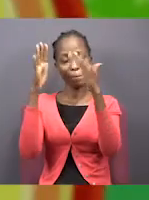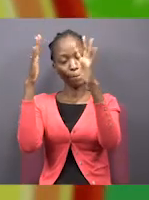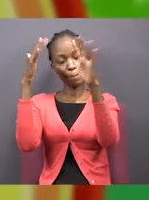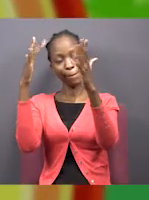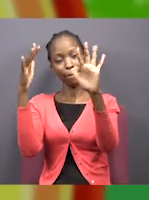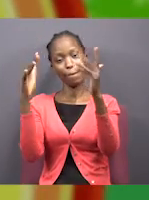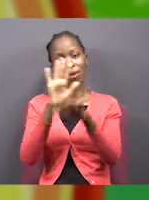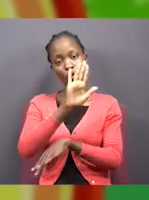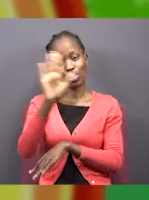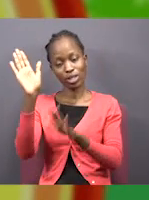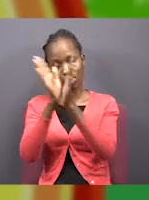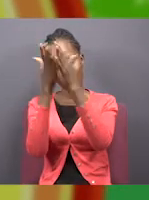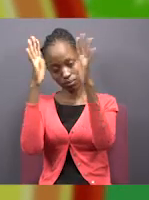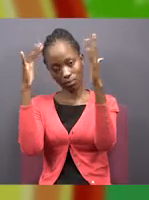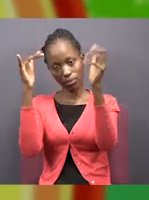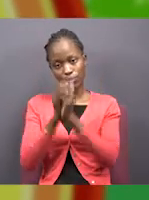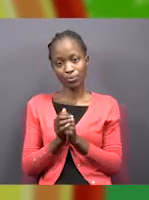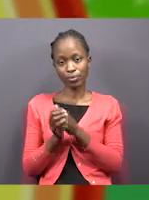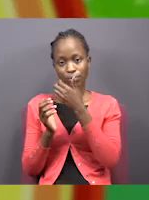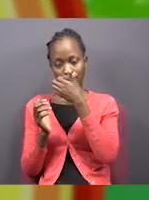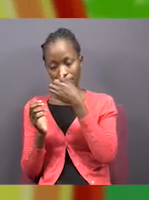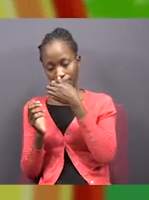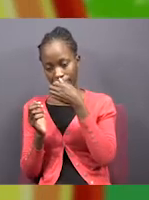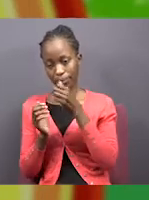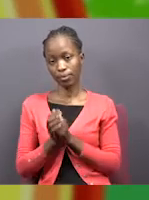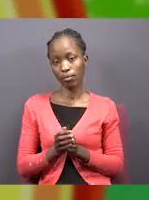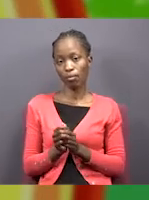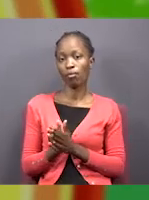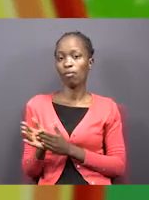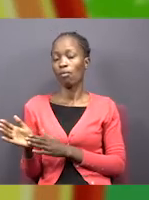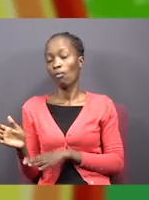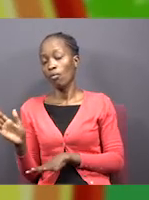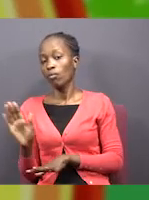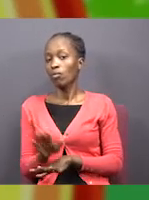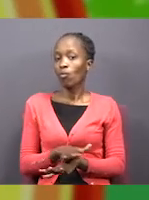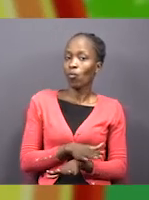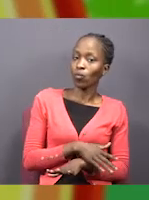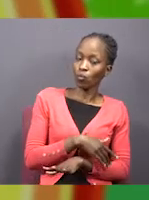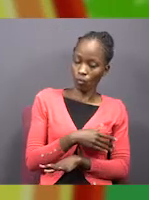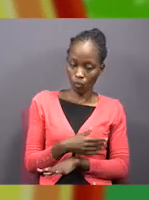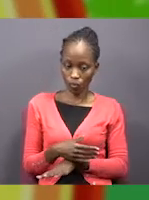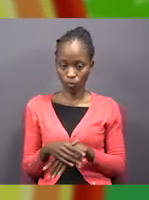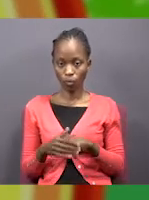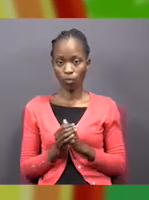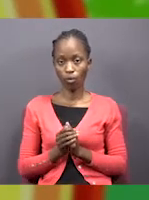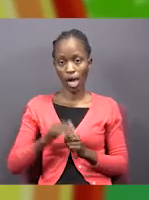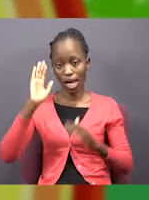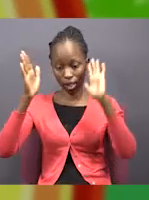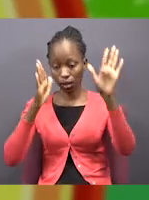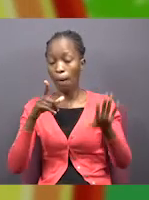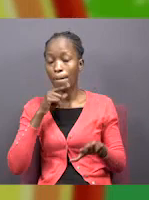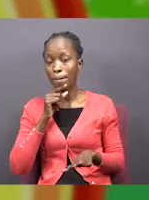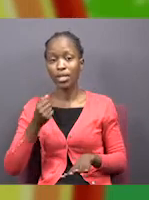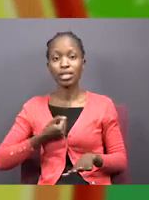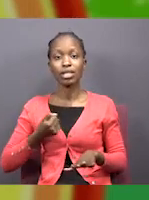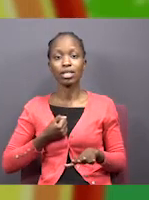Yay! Hello, boys and girls. It's B-A-B-U. That is Babu. I missed you. Hey, boys and